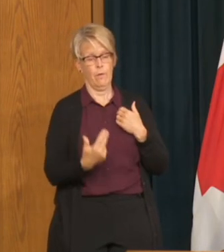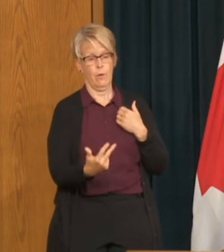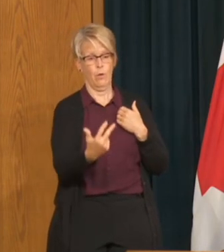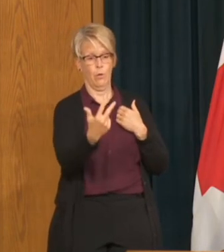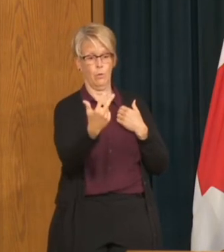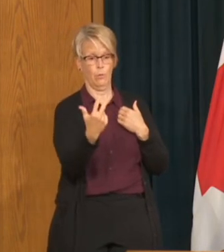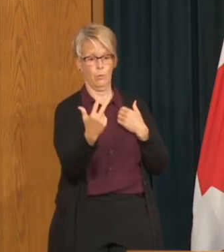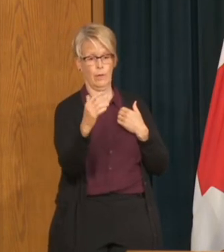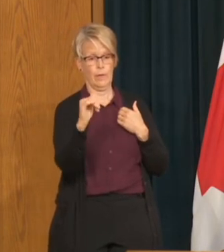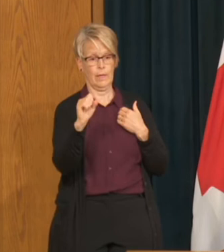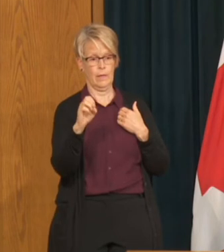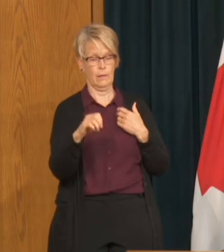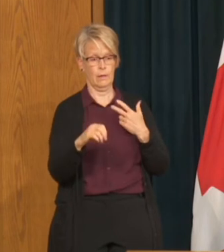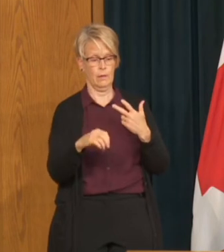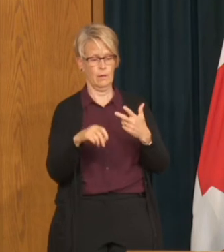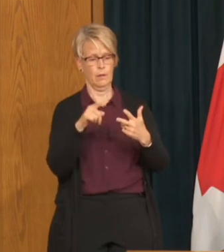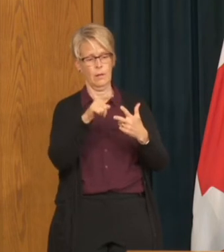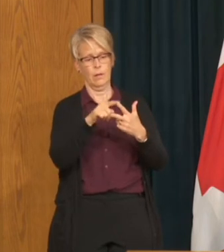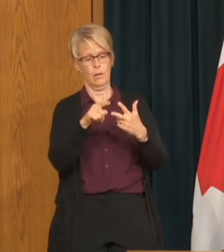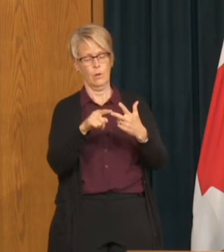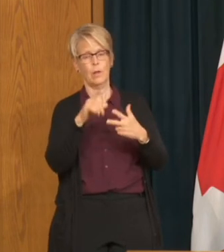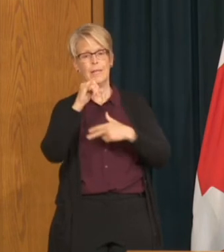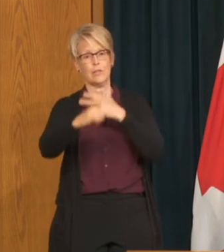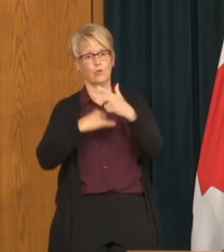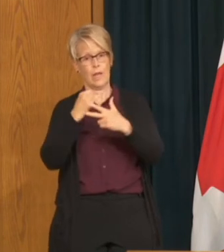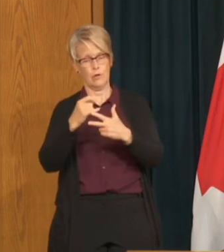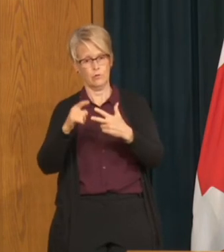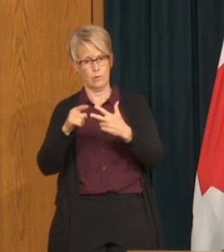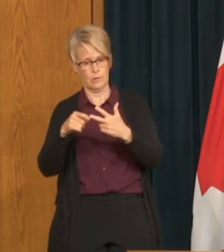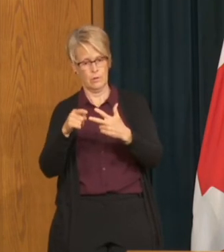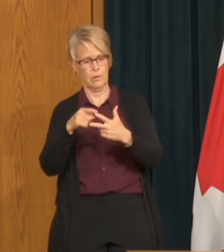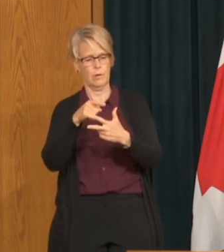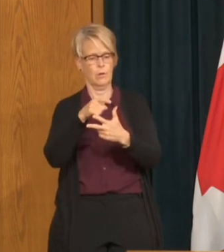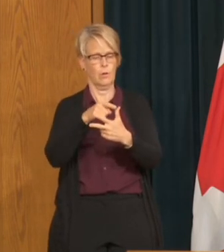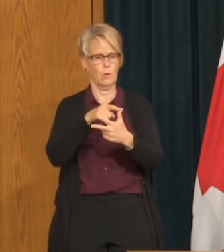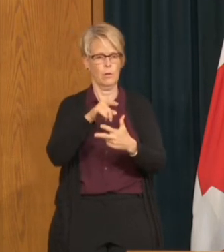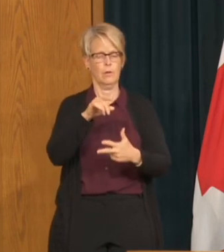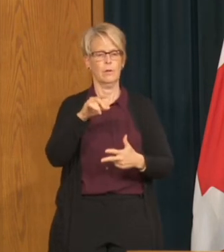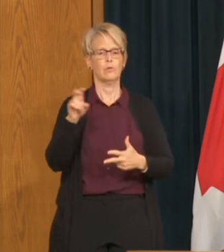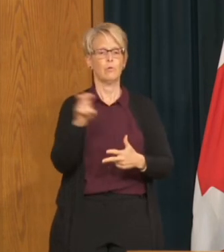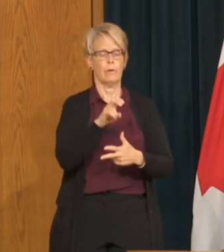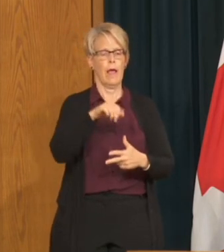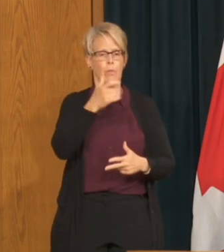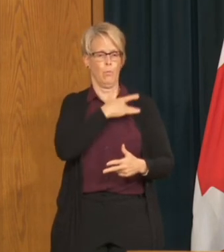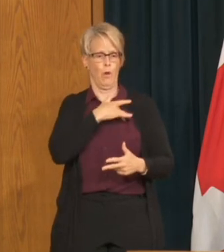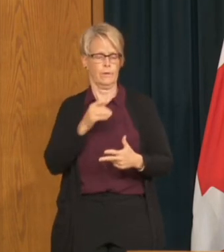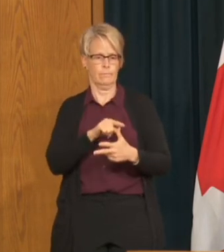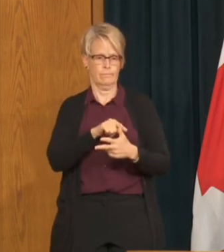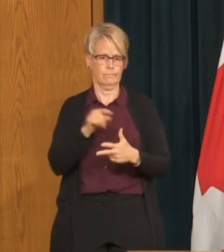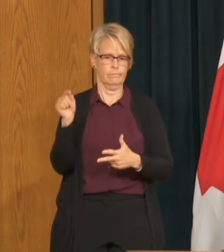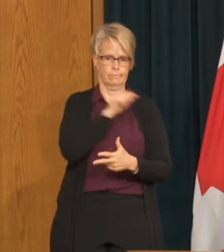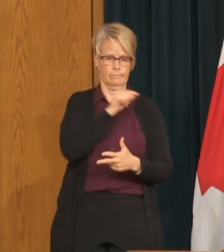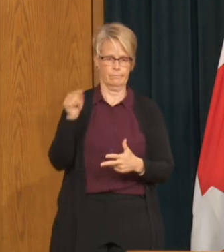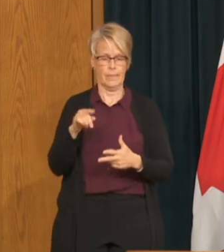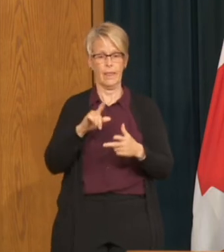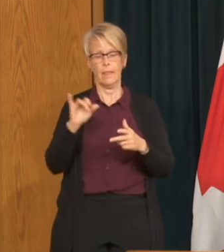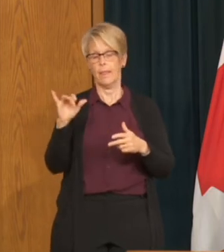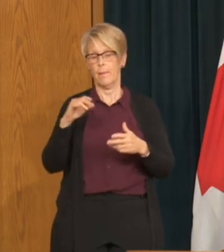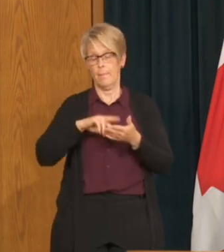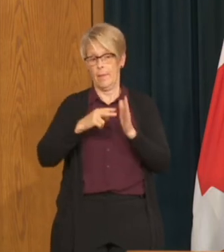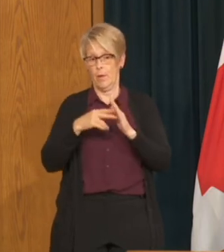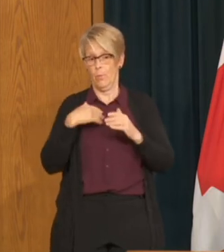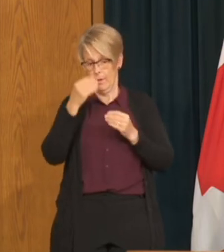cases, 2 of which are linked to international travel and 1 linked to interprovincial travel. And this is just a reminder